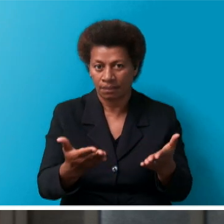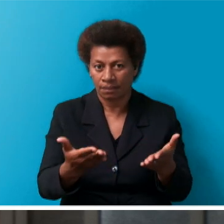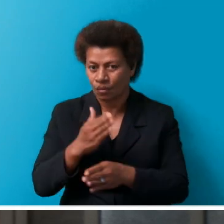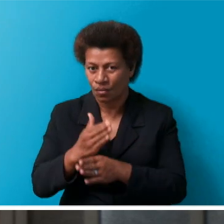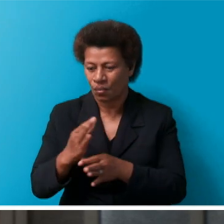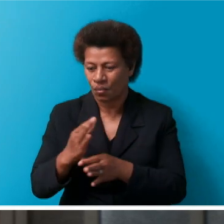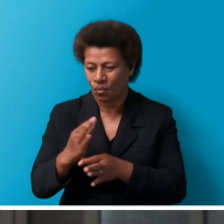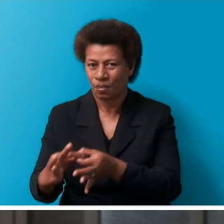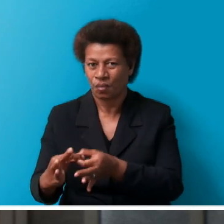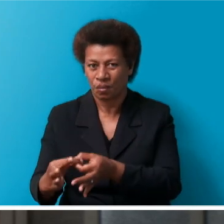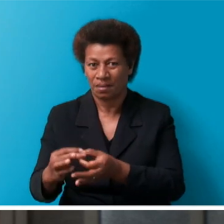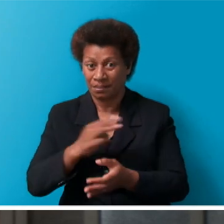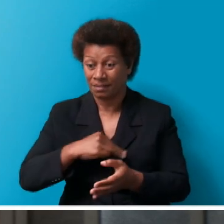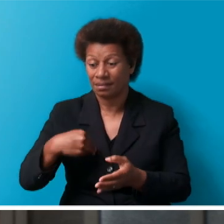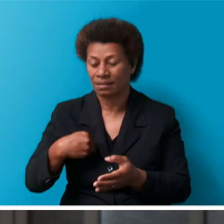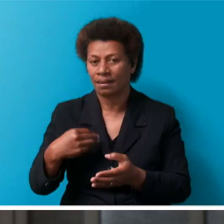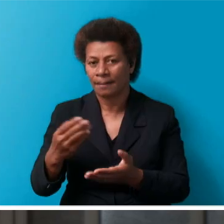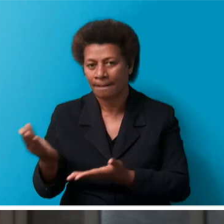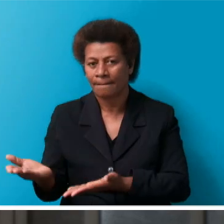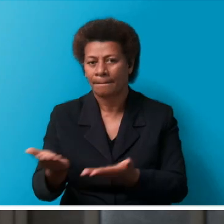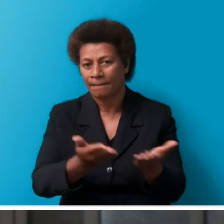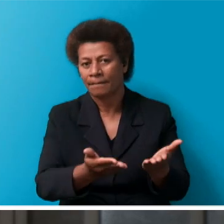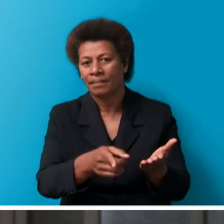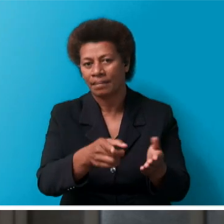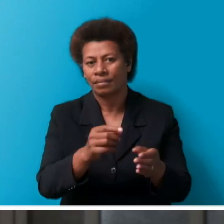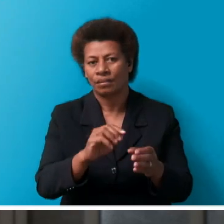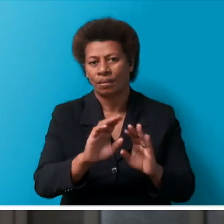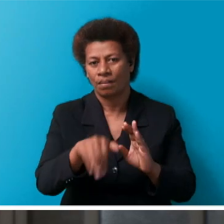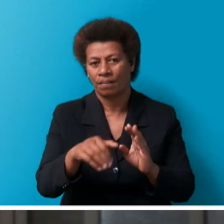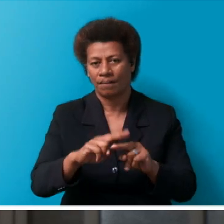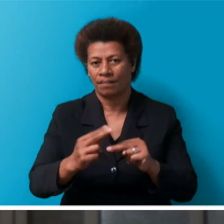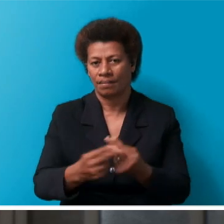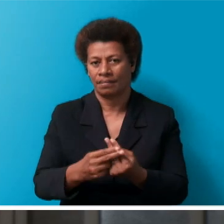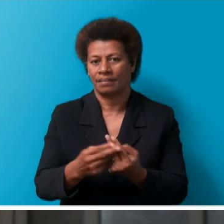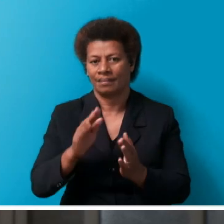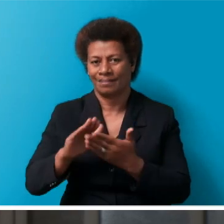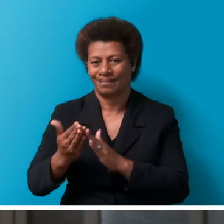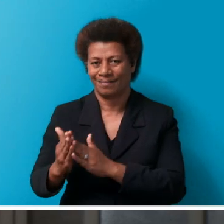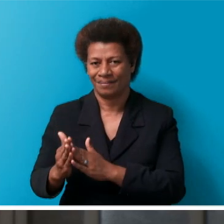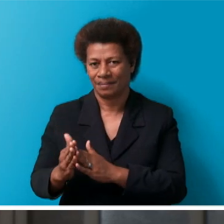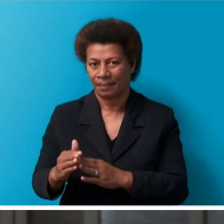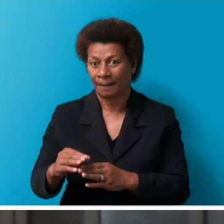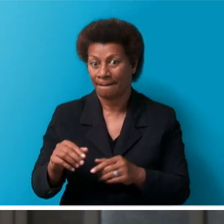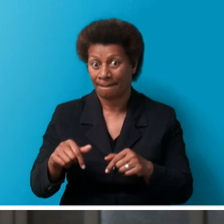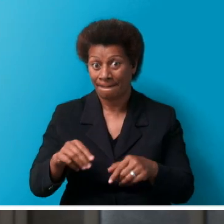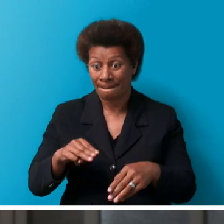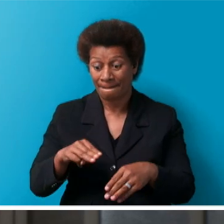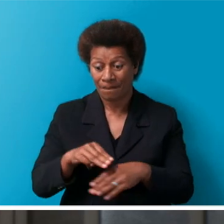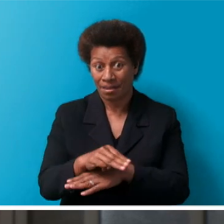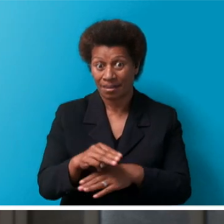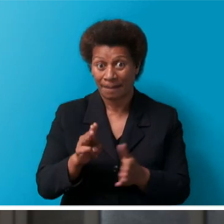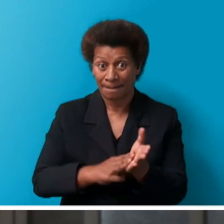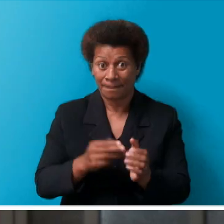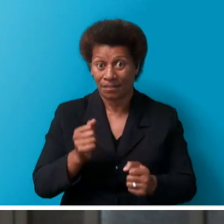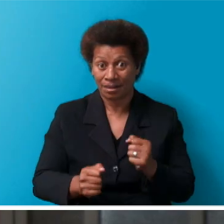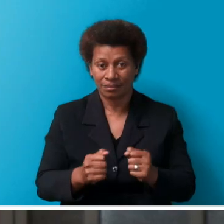support them and reintegrate them into families and communities. Mr. Speaker, month of March is dedicated to celebrating